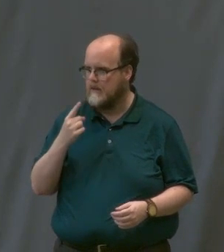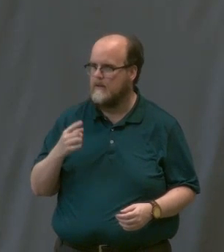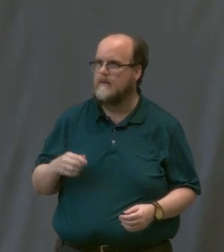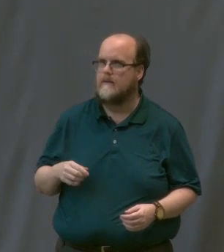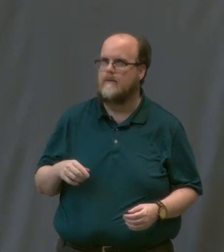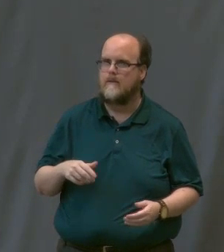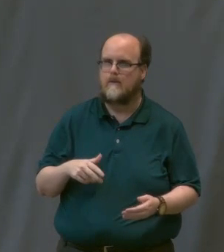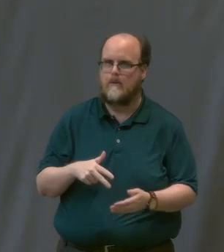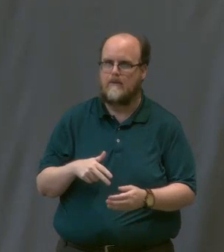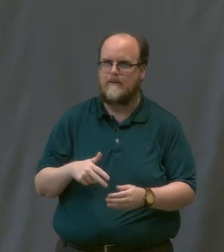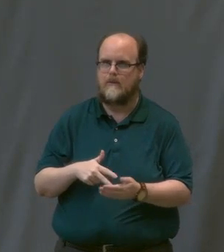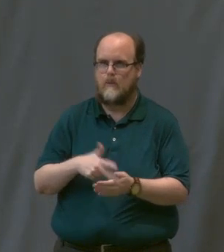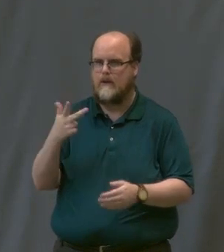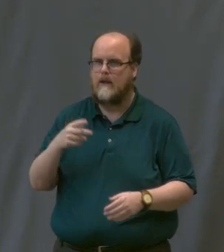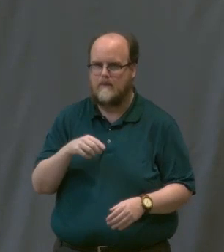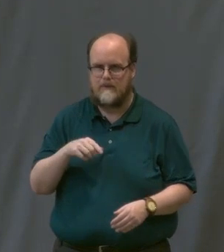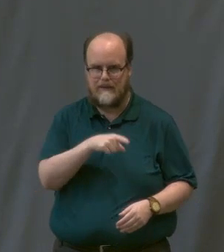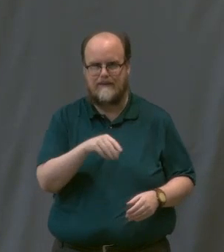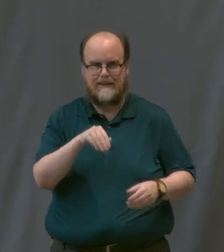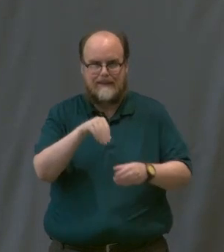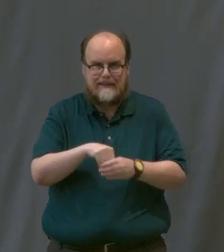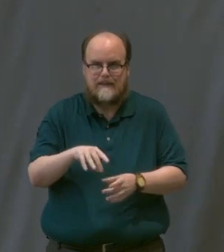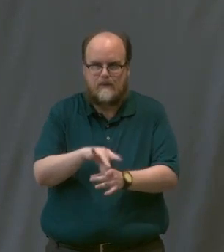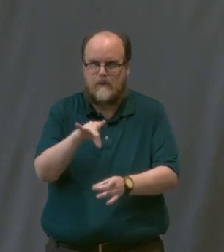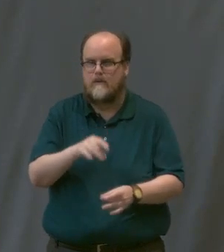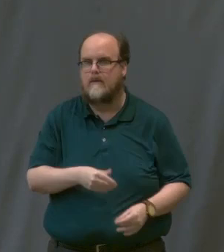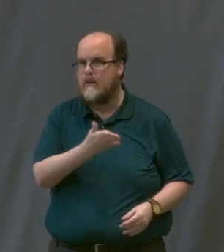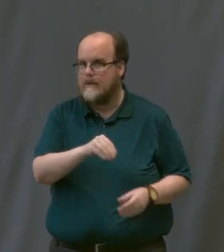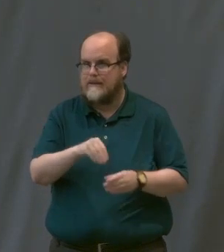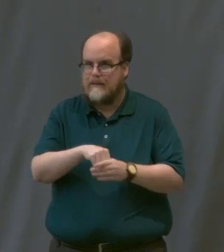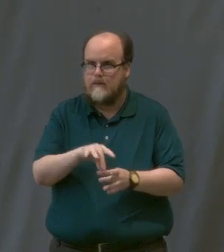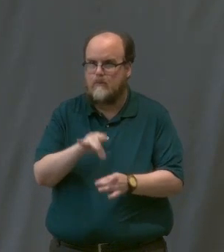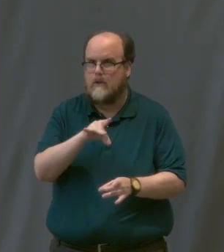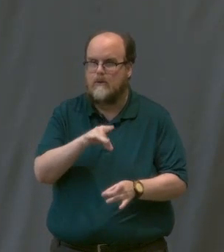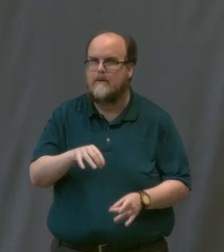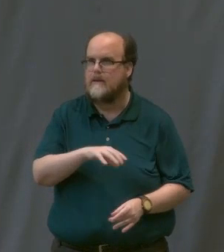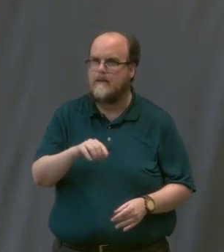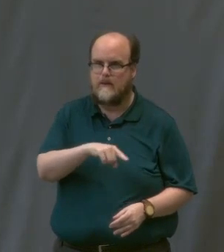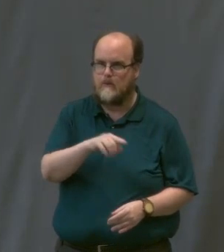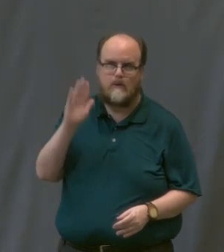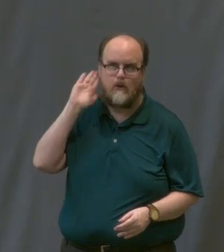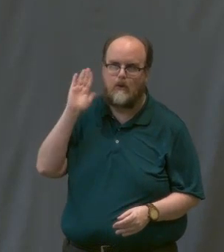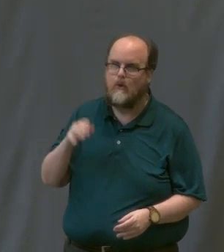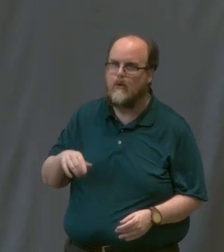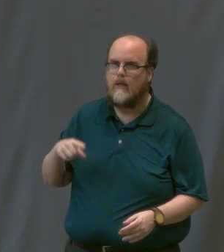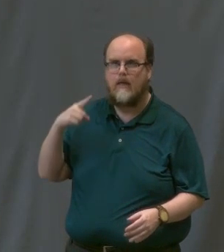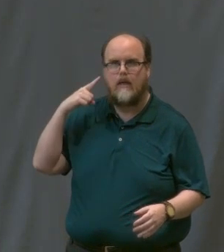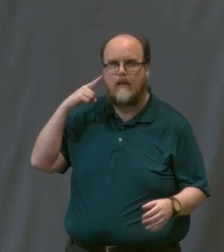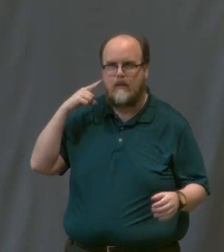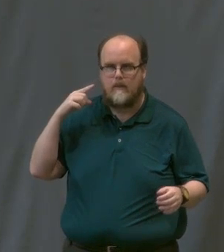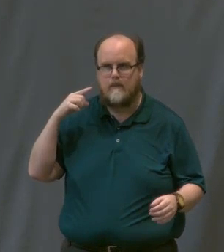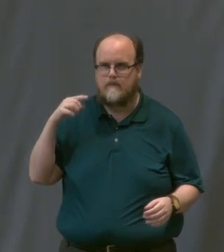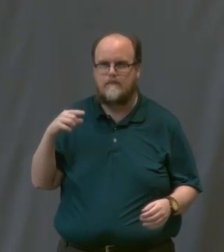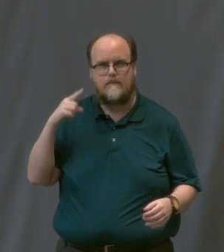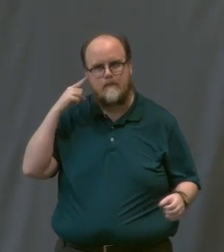3 times that he was in the Spirit. Well, here he was in the Spirit, and he was hearing thunder speak.